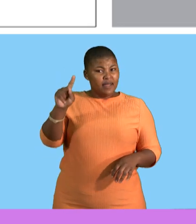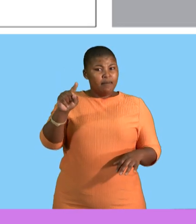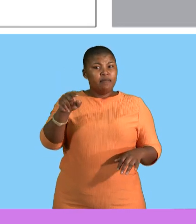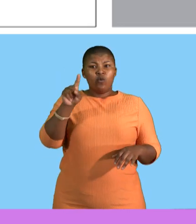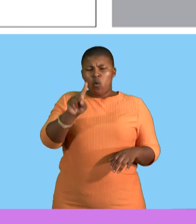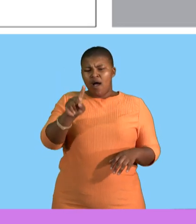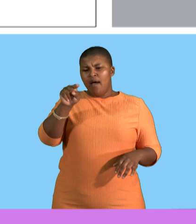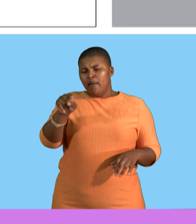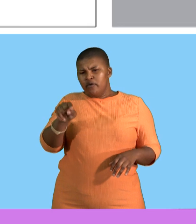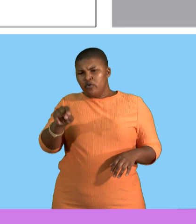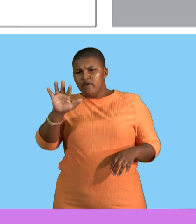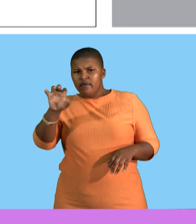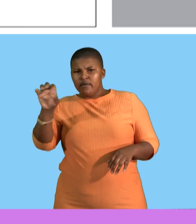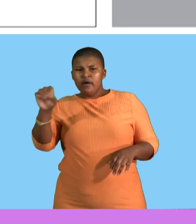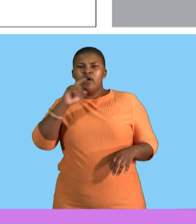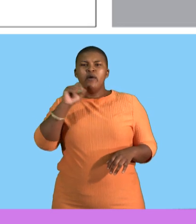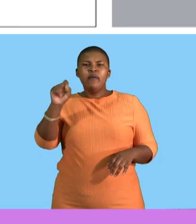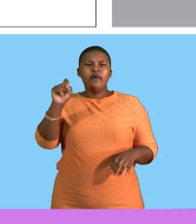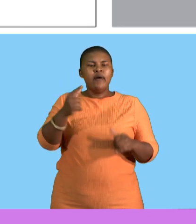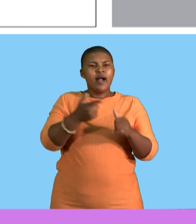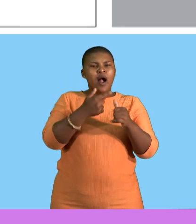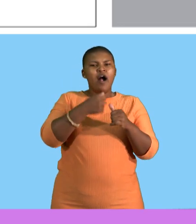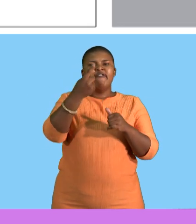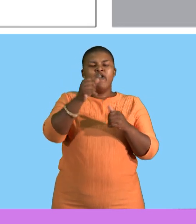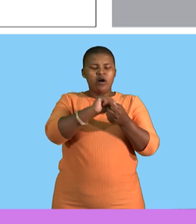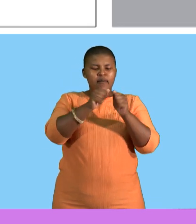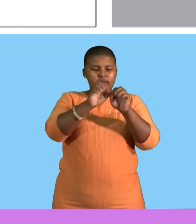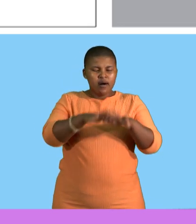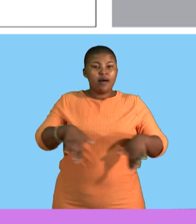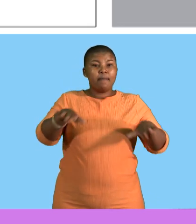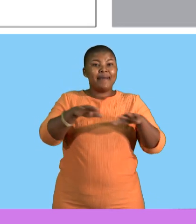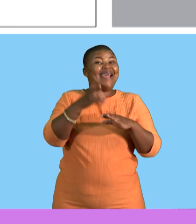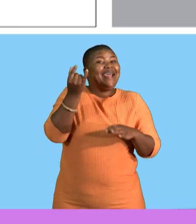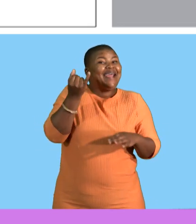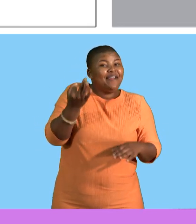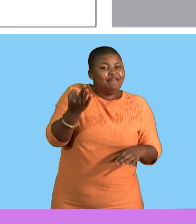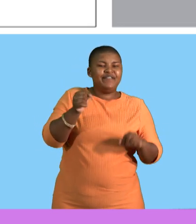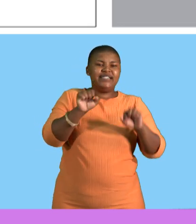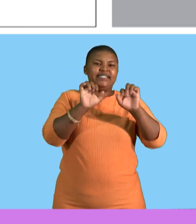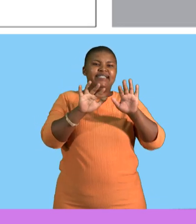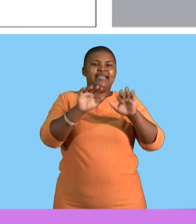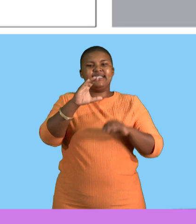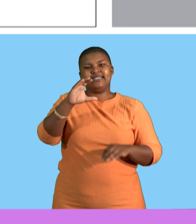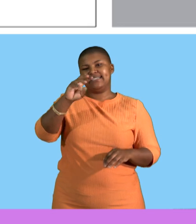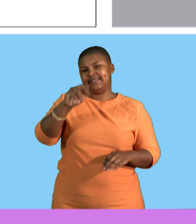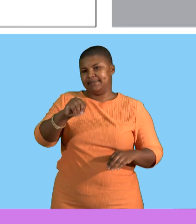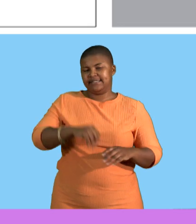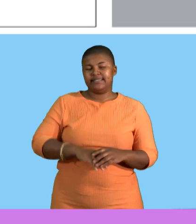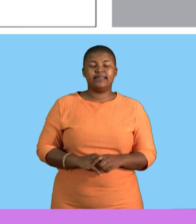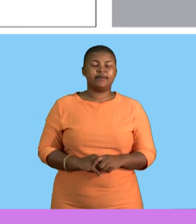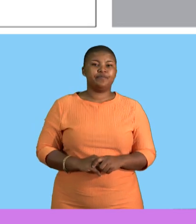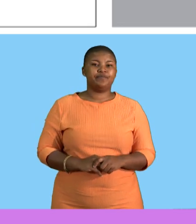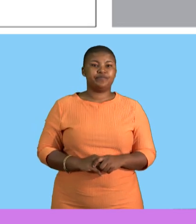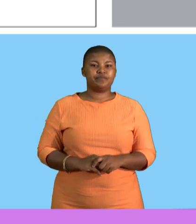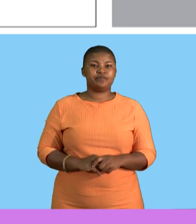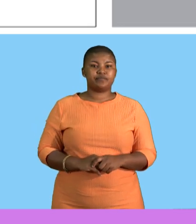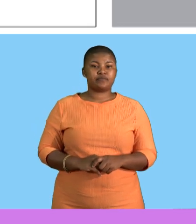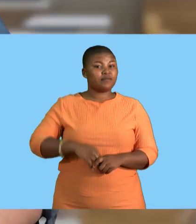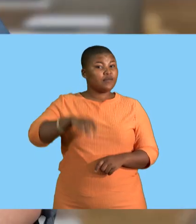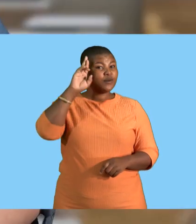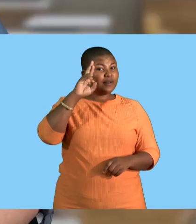the measured length is 10 centimeters. Now remember, a ratio is like a